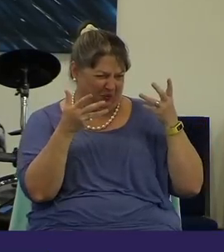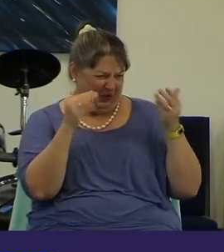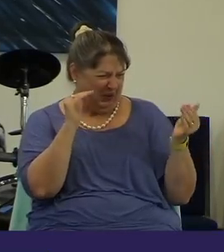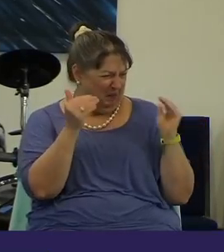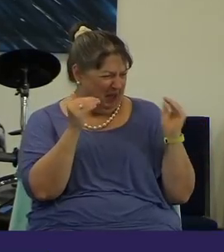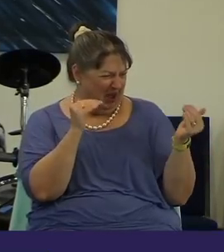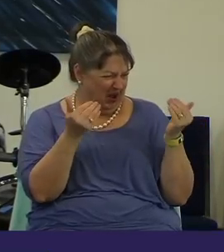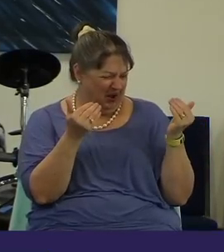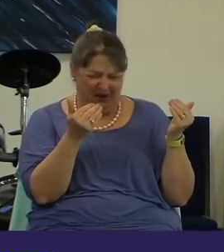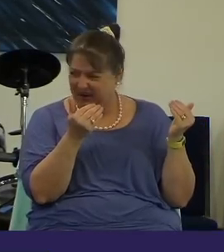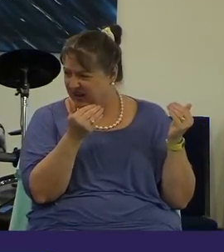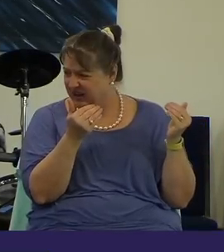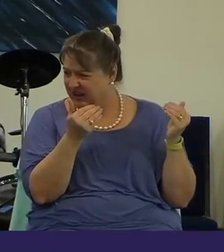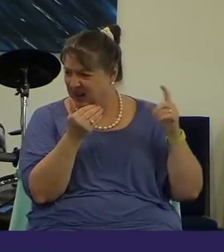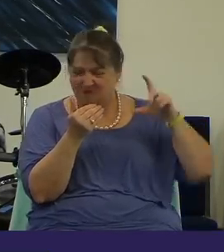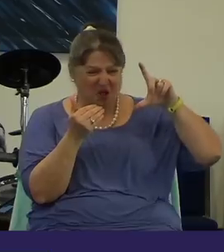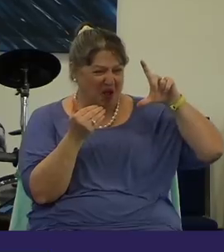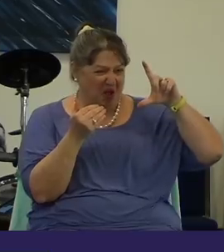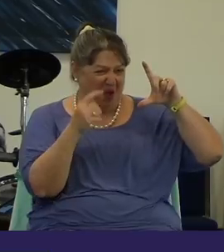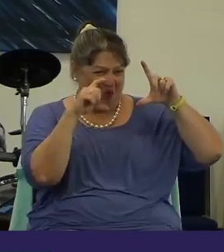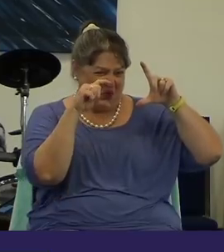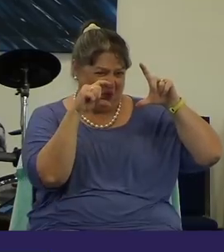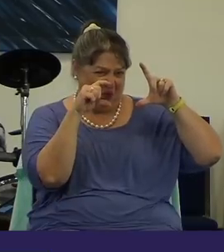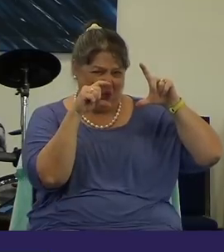that is. And how big this one is.